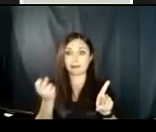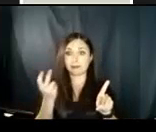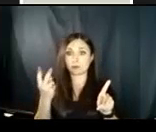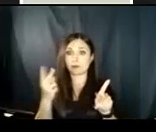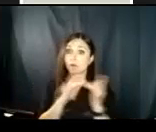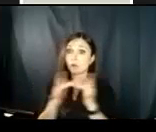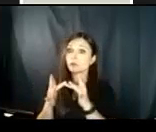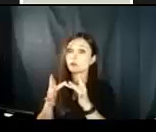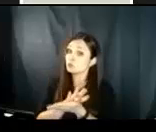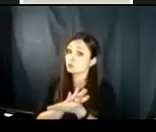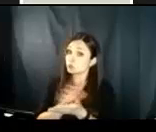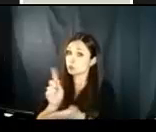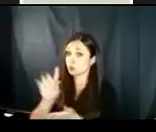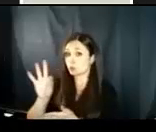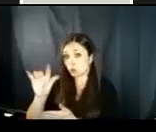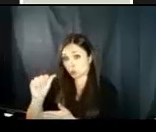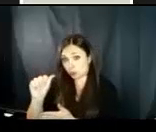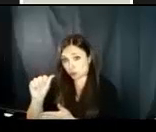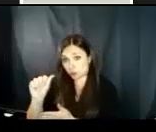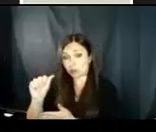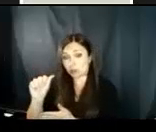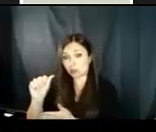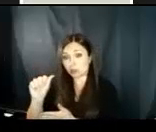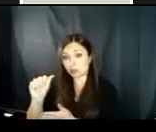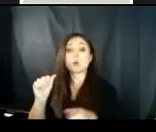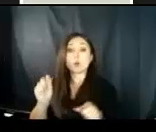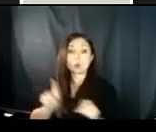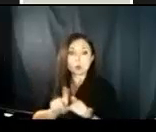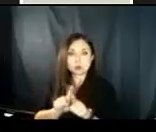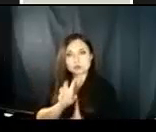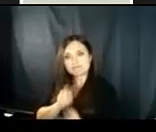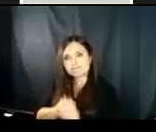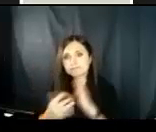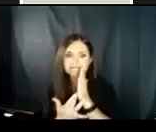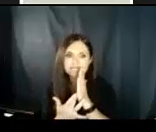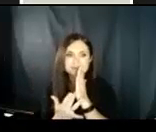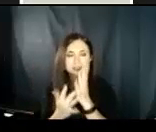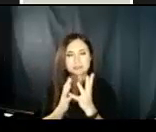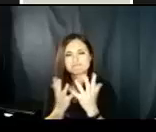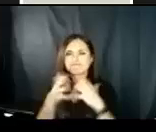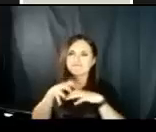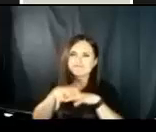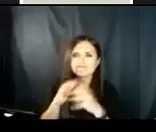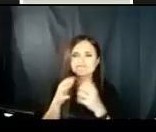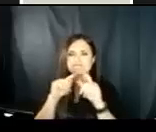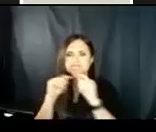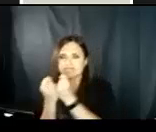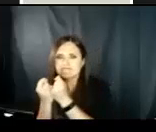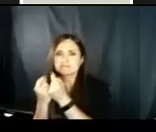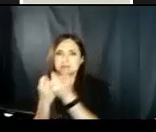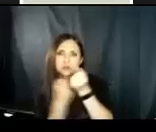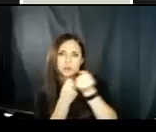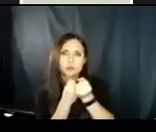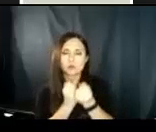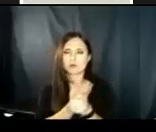Florida. And I am also part of a technology integration team and support at our school. And